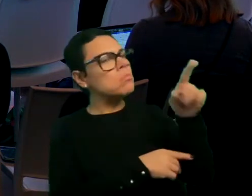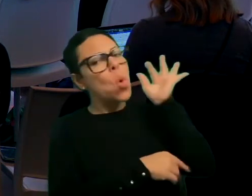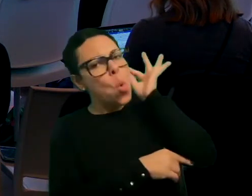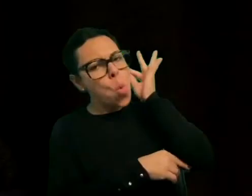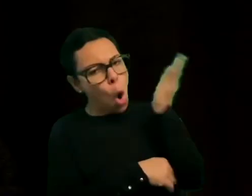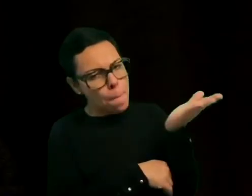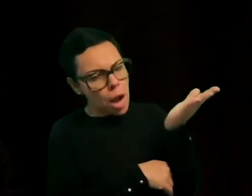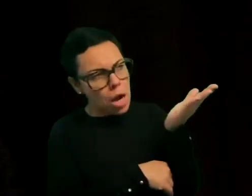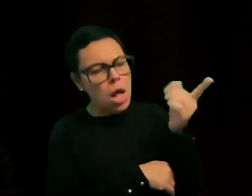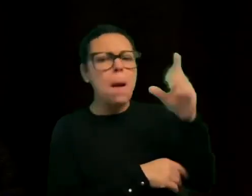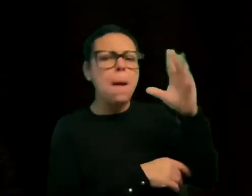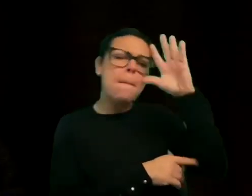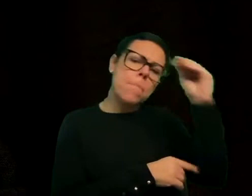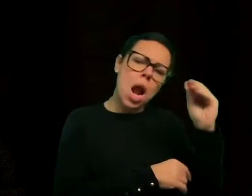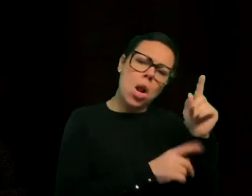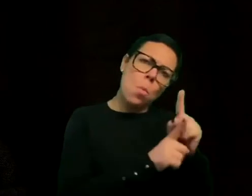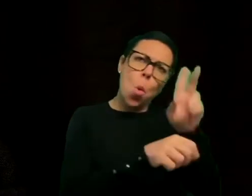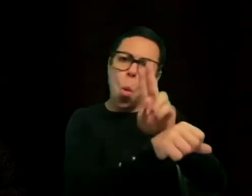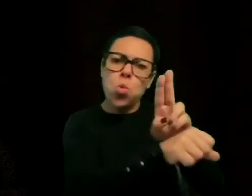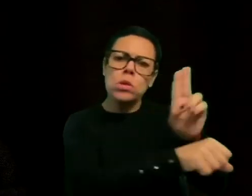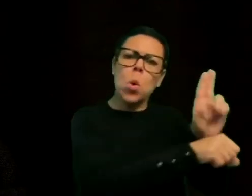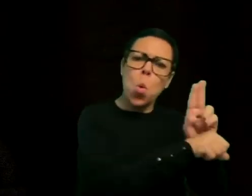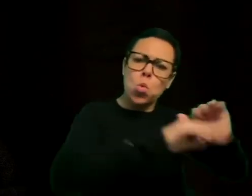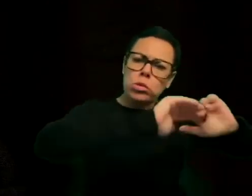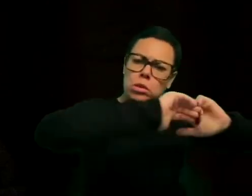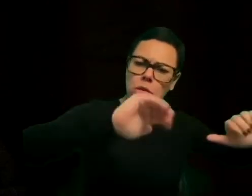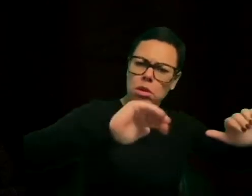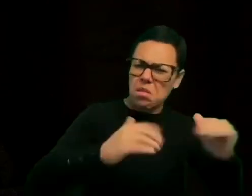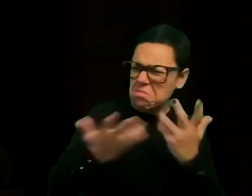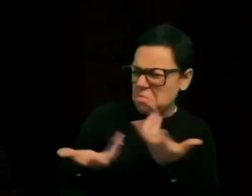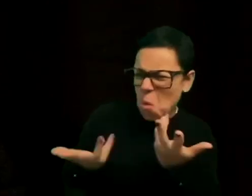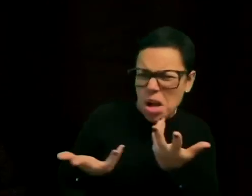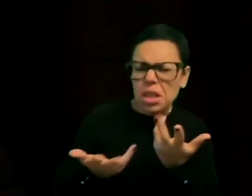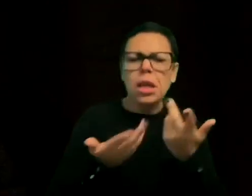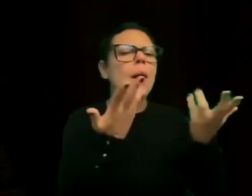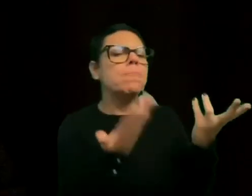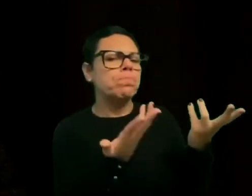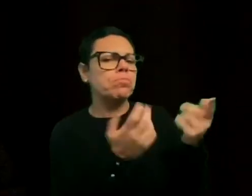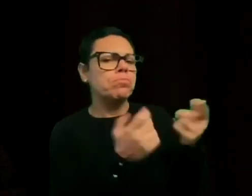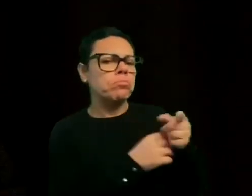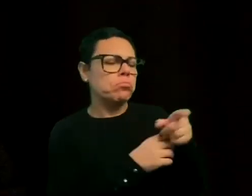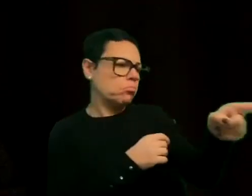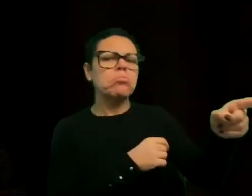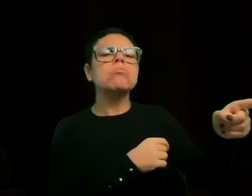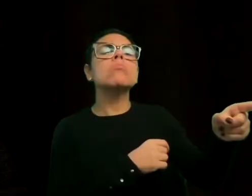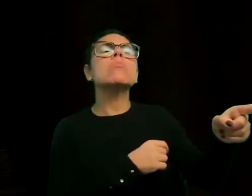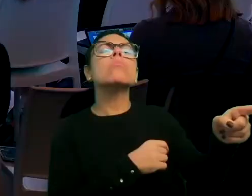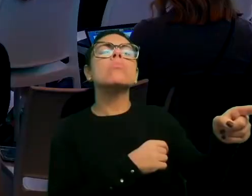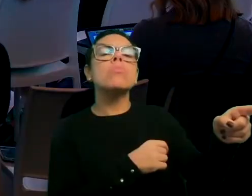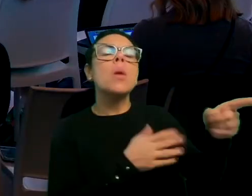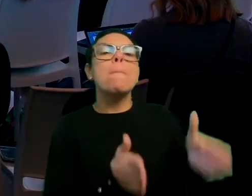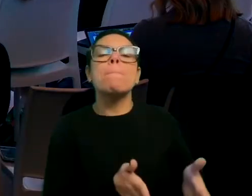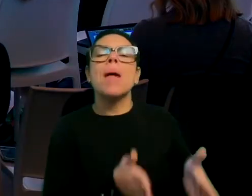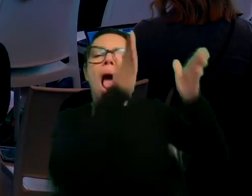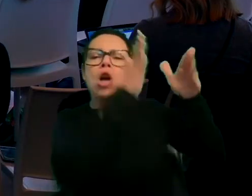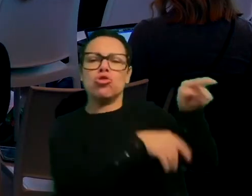building itself, or what's the question? Well, if you procure, let's say, a building or a service, I understand the environmental relation